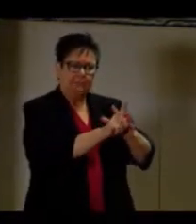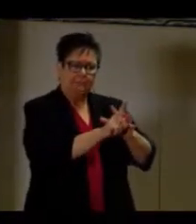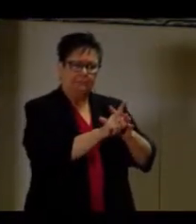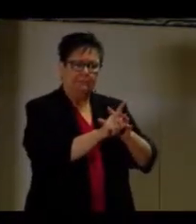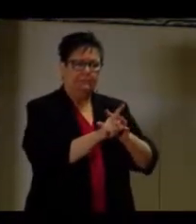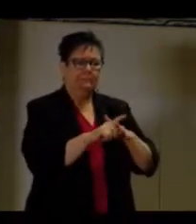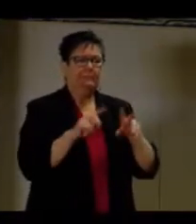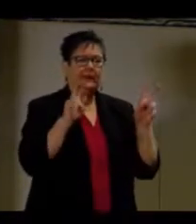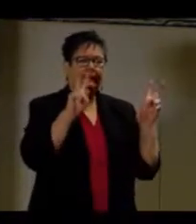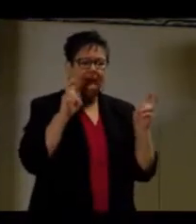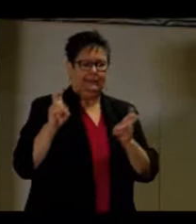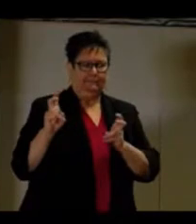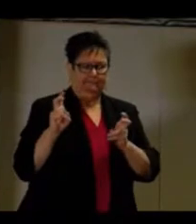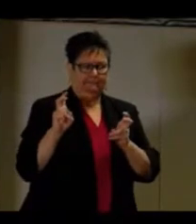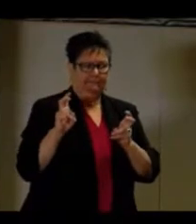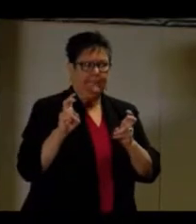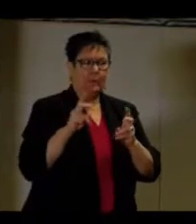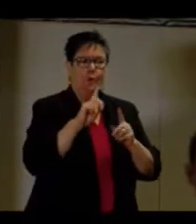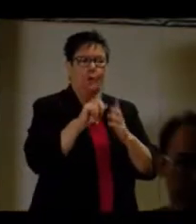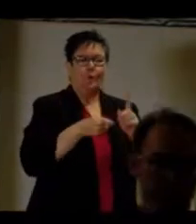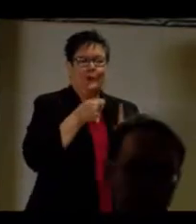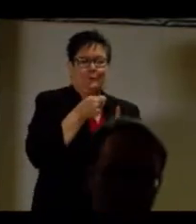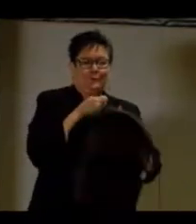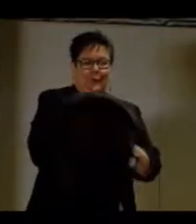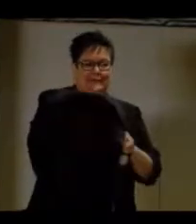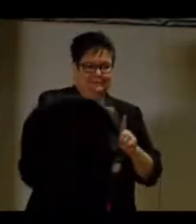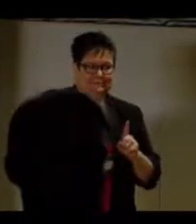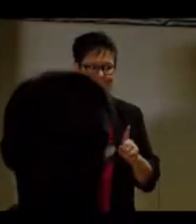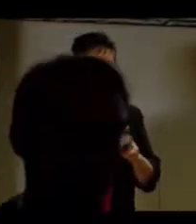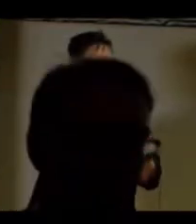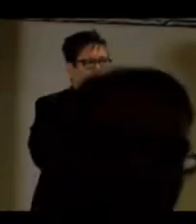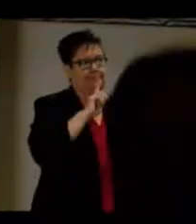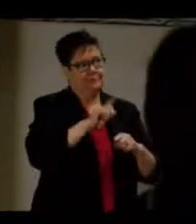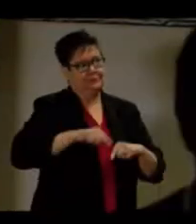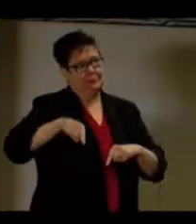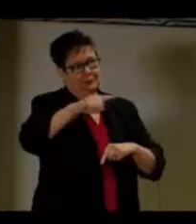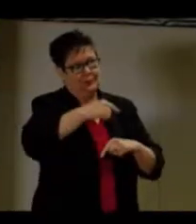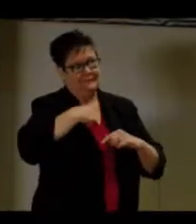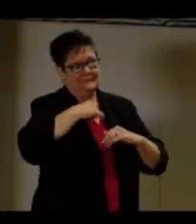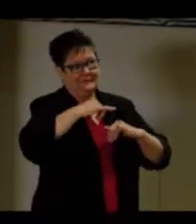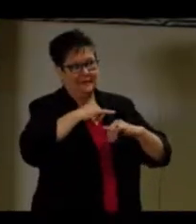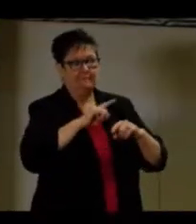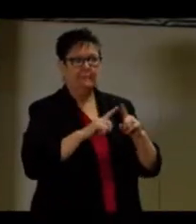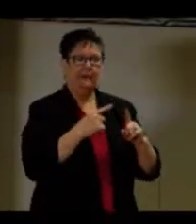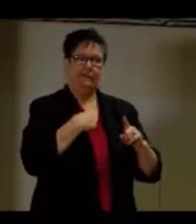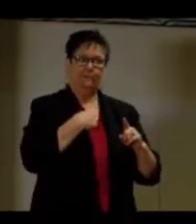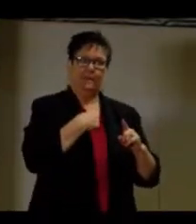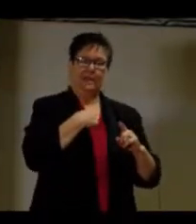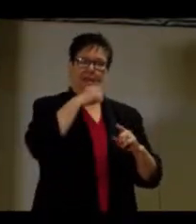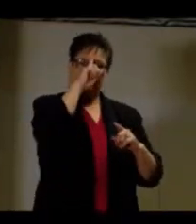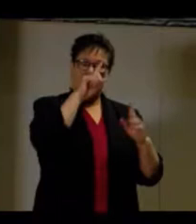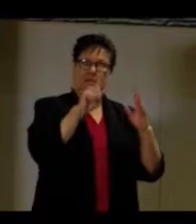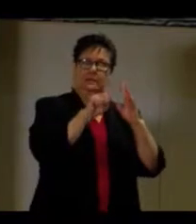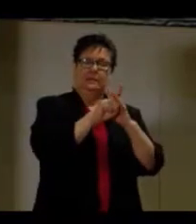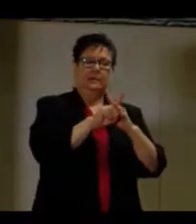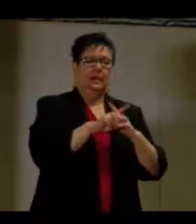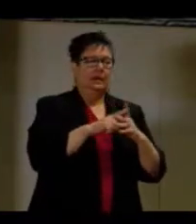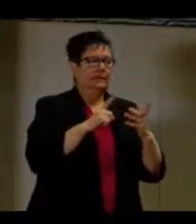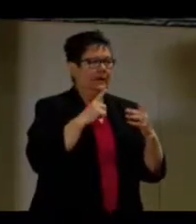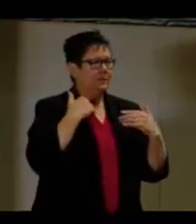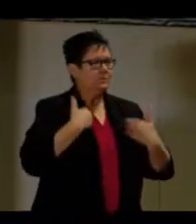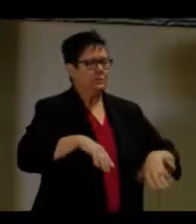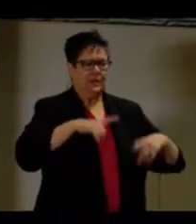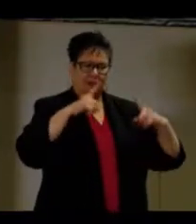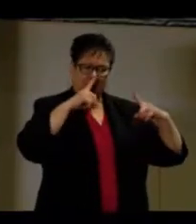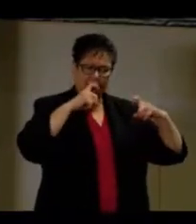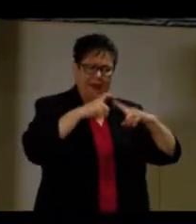And the ones that resonated with me, I'm sure you have additional ones, but the ones that resonated with me were the intricacy and